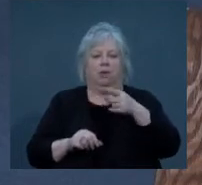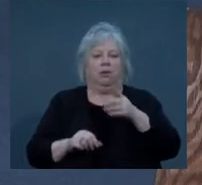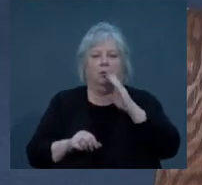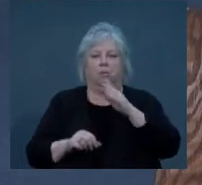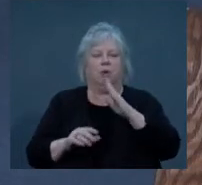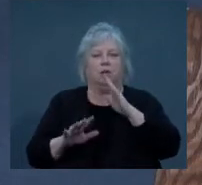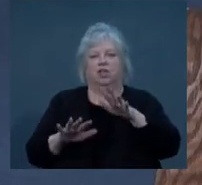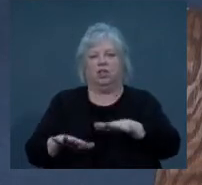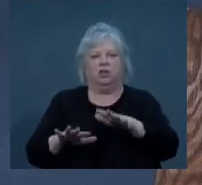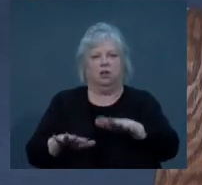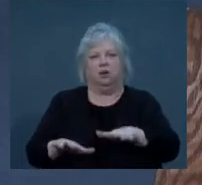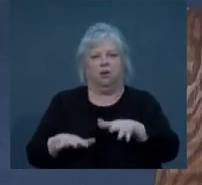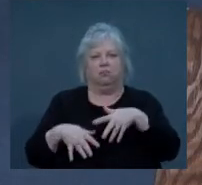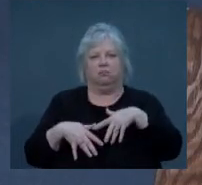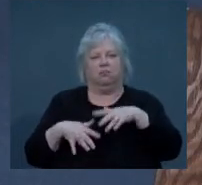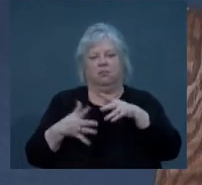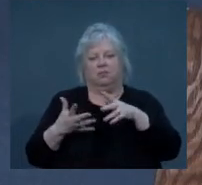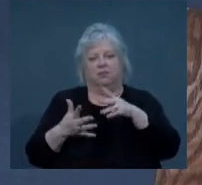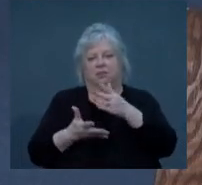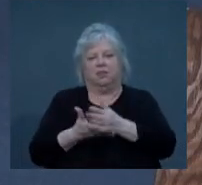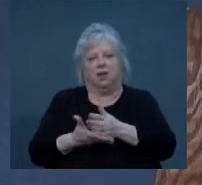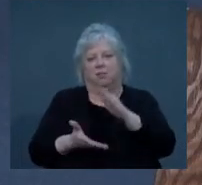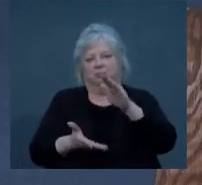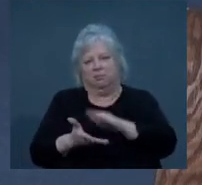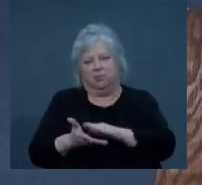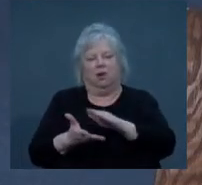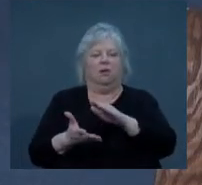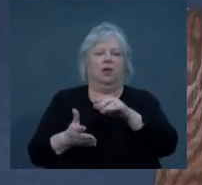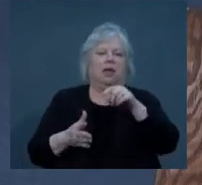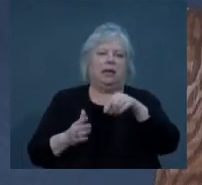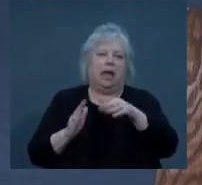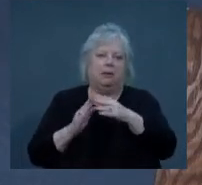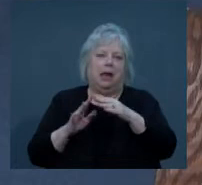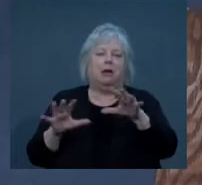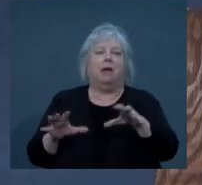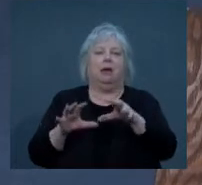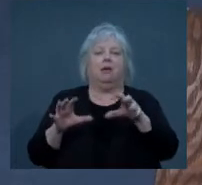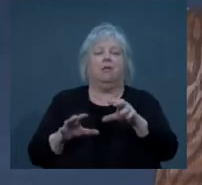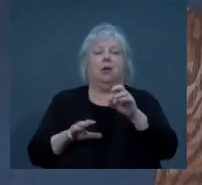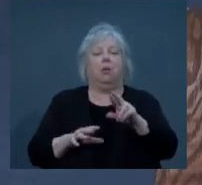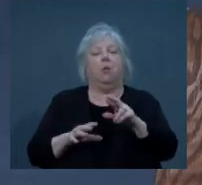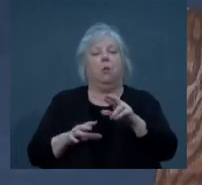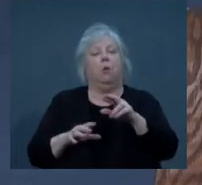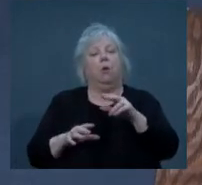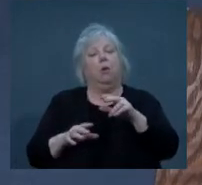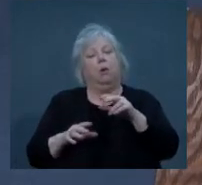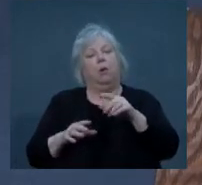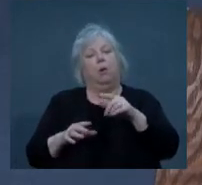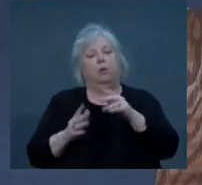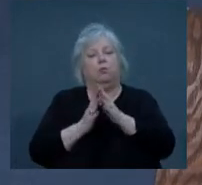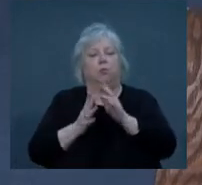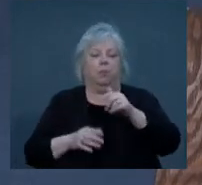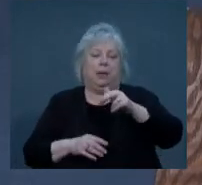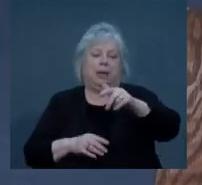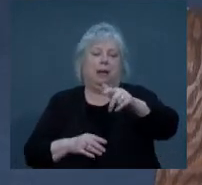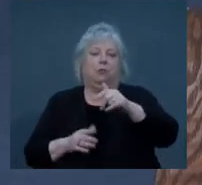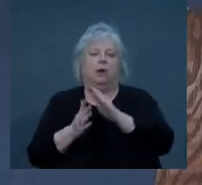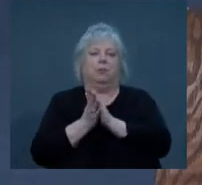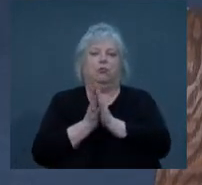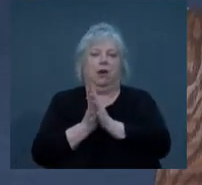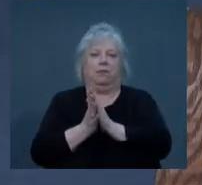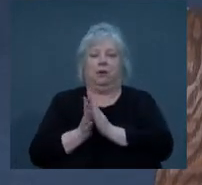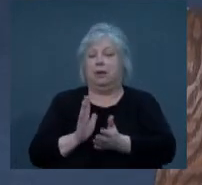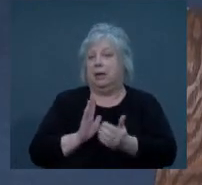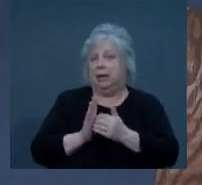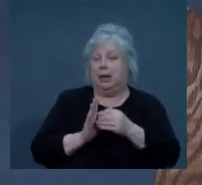discourage downtown activity or pedestrian traffic. Again, I want to point out that this is going to free up 100 spaces in the city's